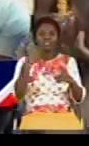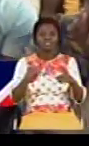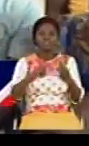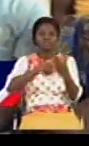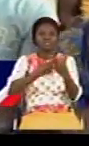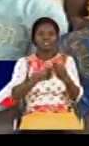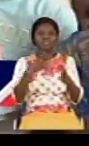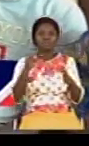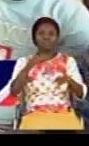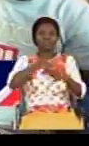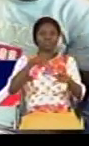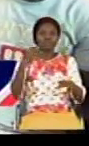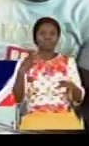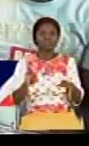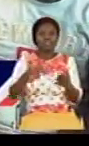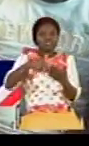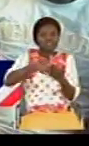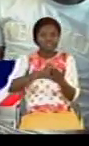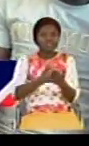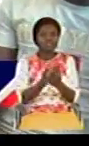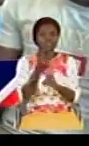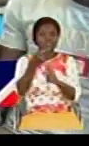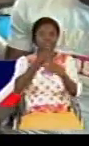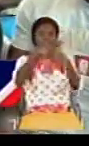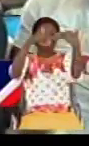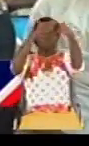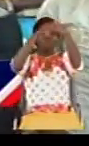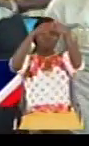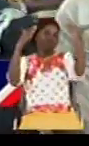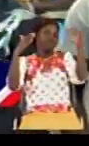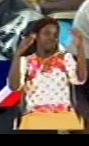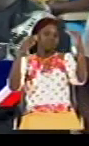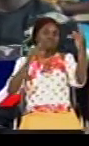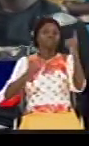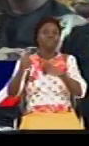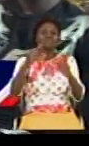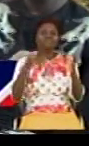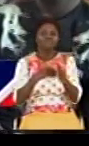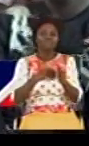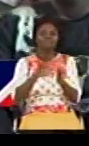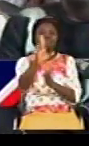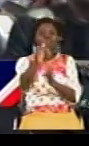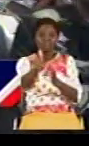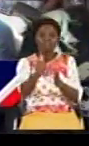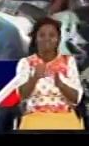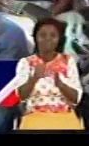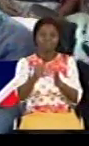If there's a beginning in your life, I say, tell me your own number one.